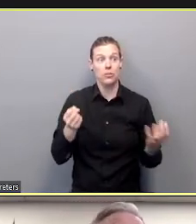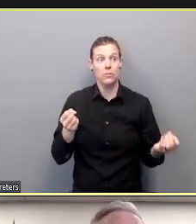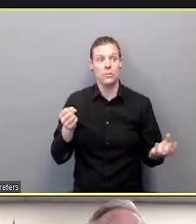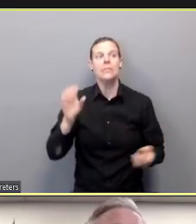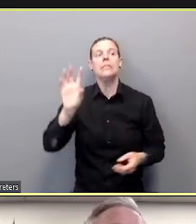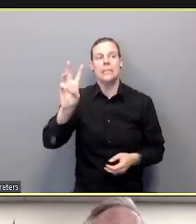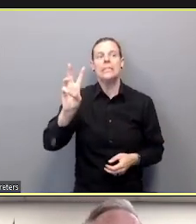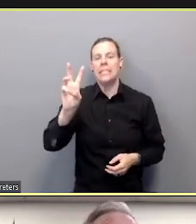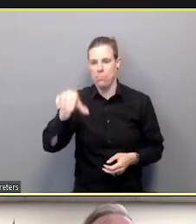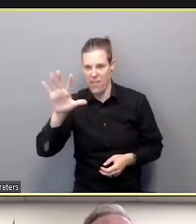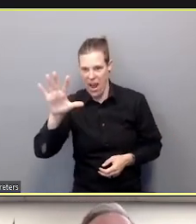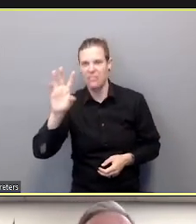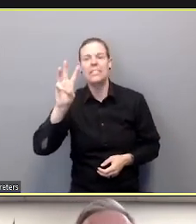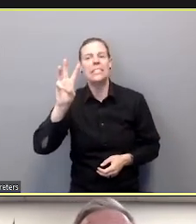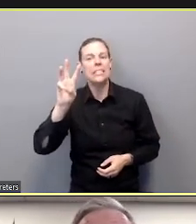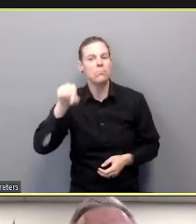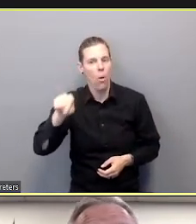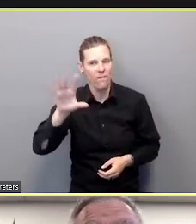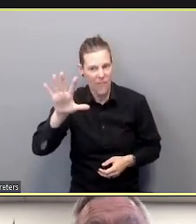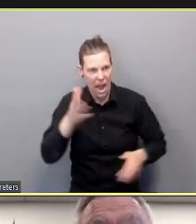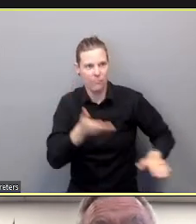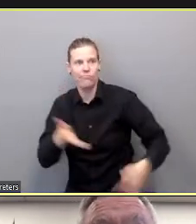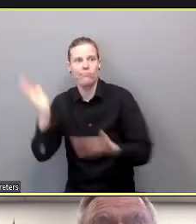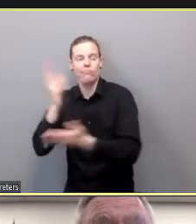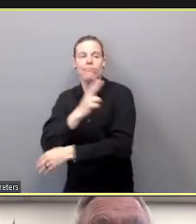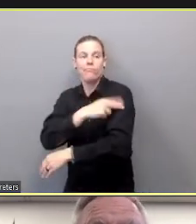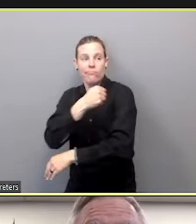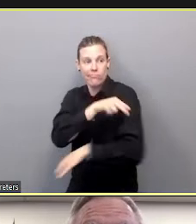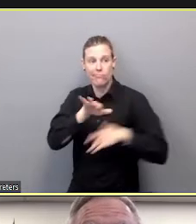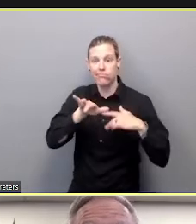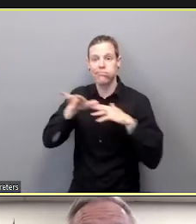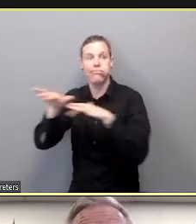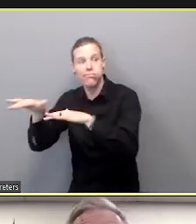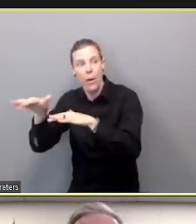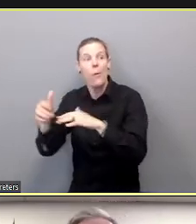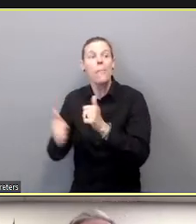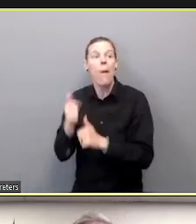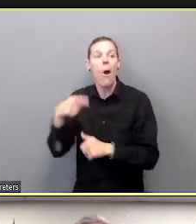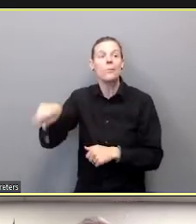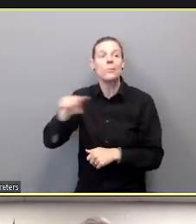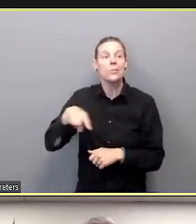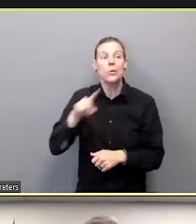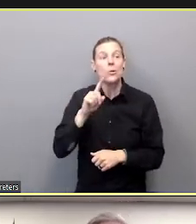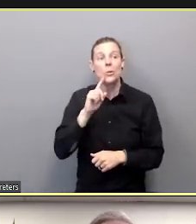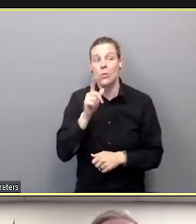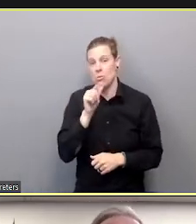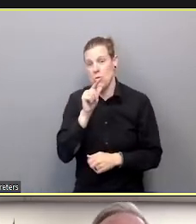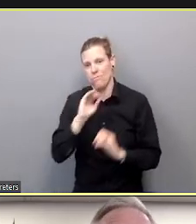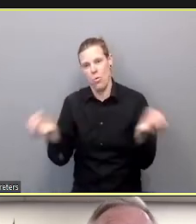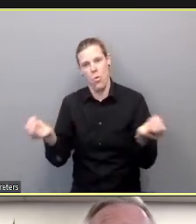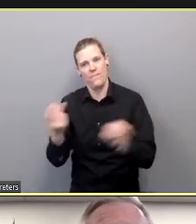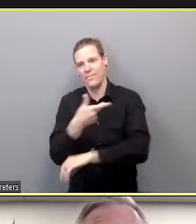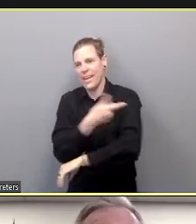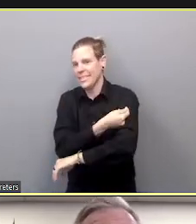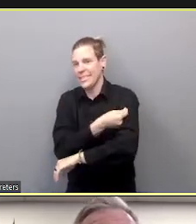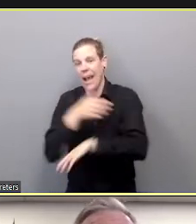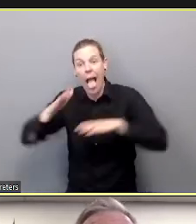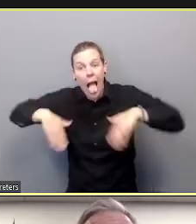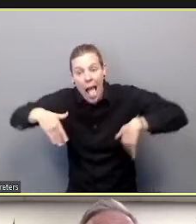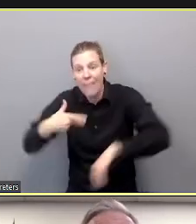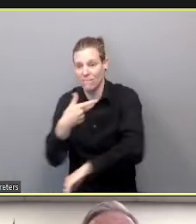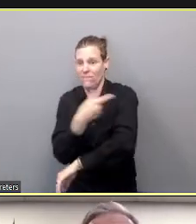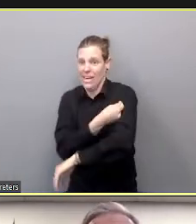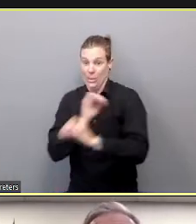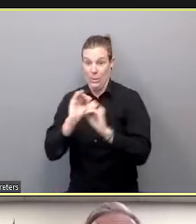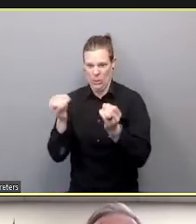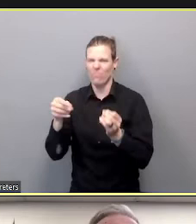vaccinated individuals. Unfortunately, we're now seeing in the neighborhood of 9 to 12 deaths a day. And every death is